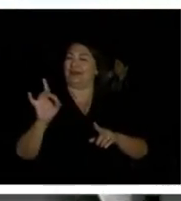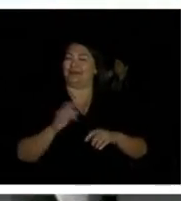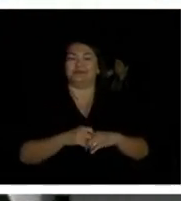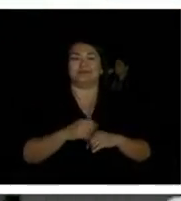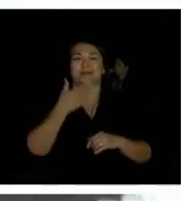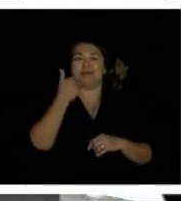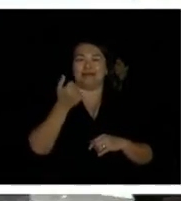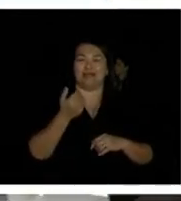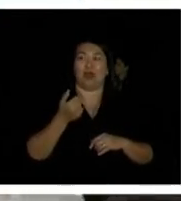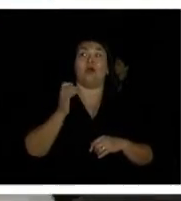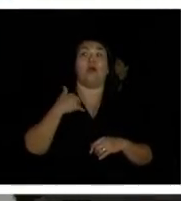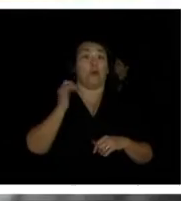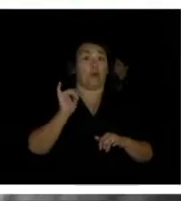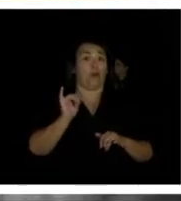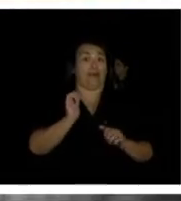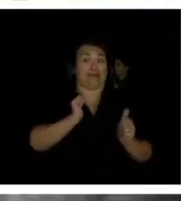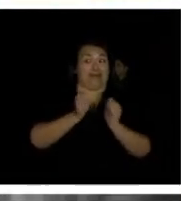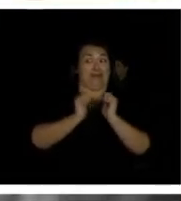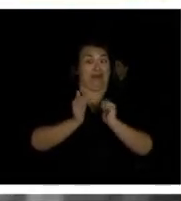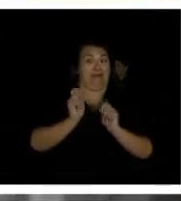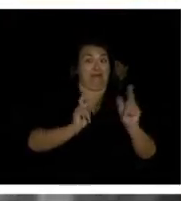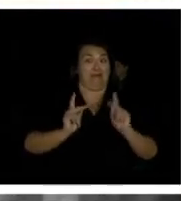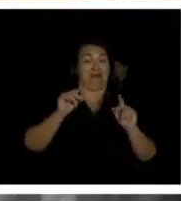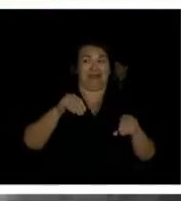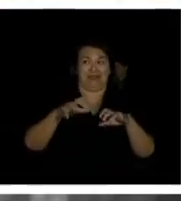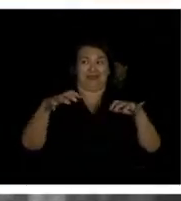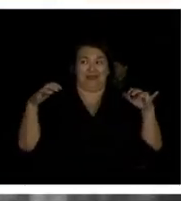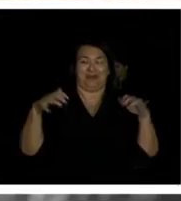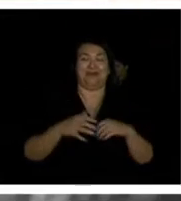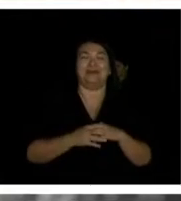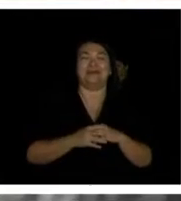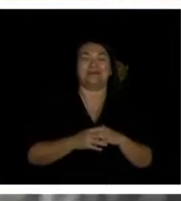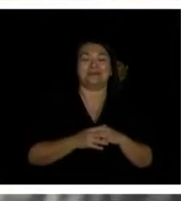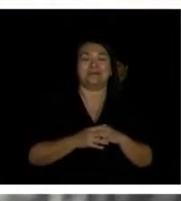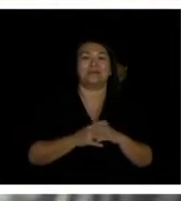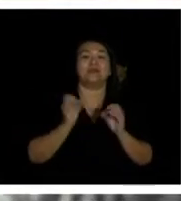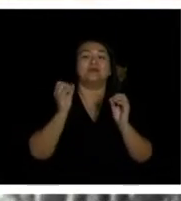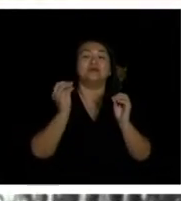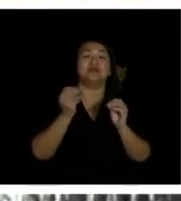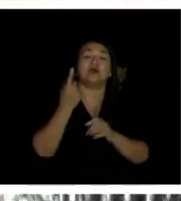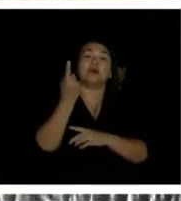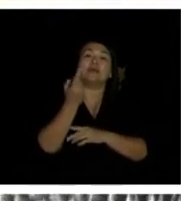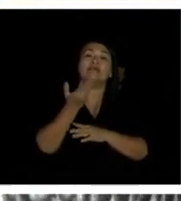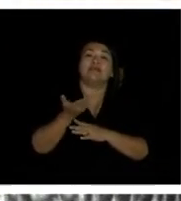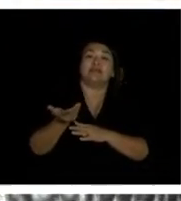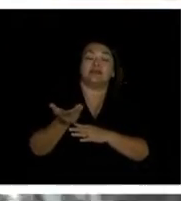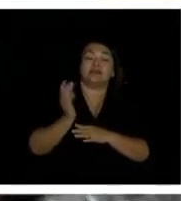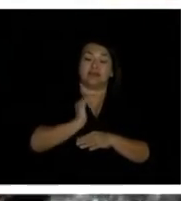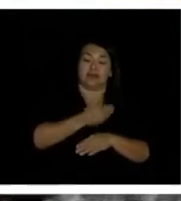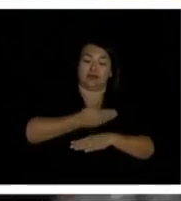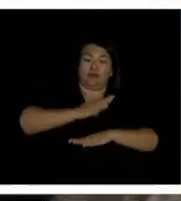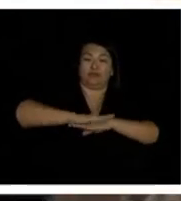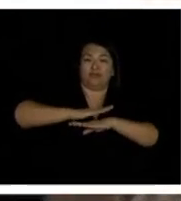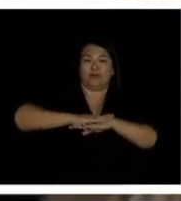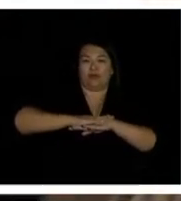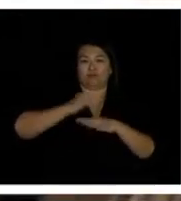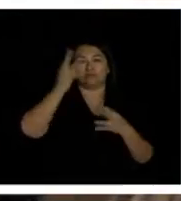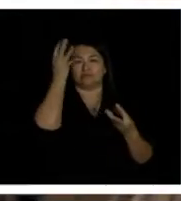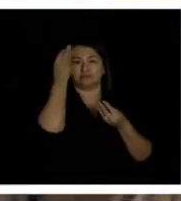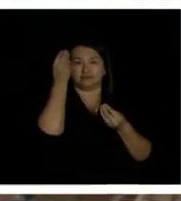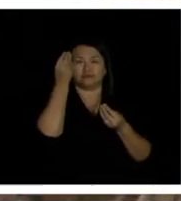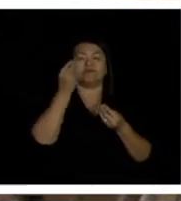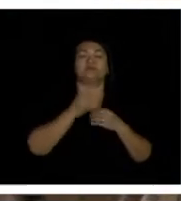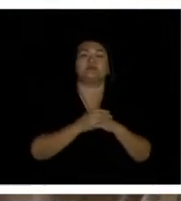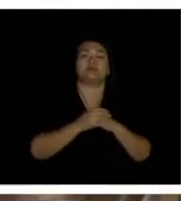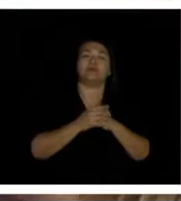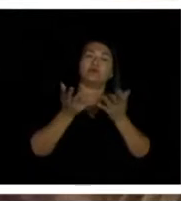some competitive people in this crowd. So one of the things that our table came up with is